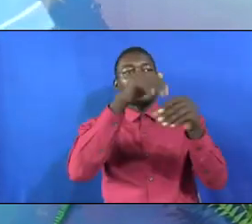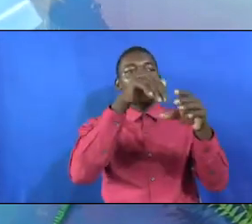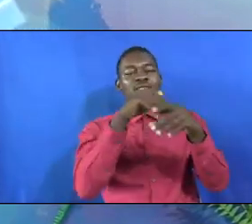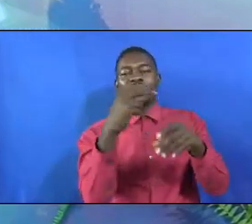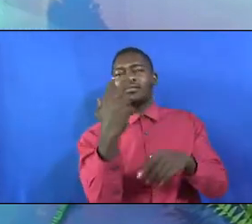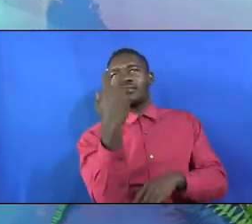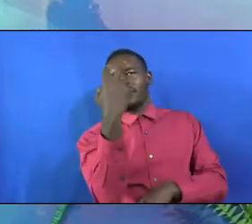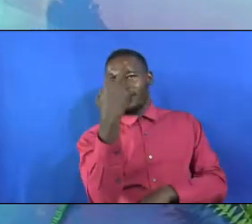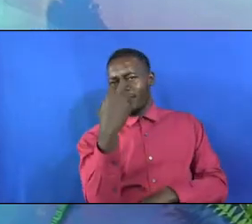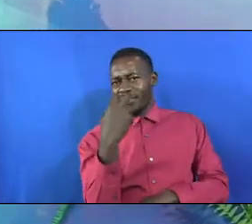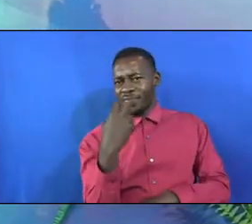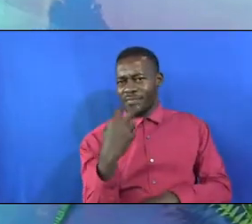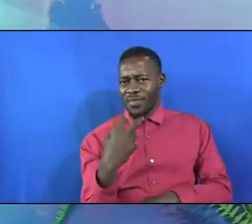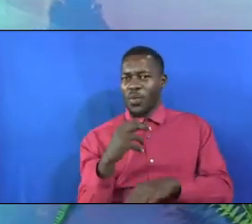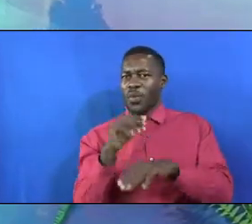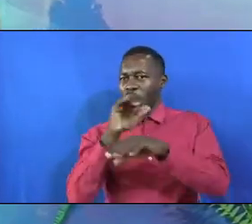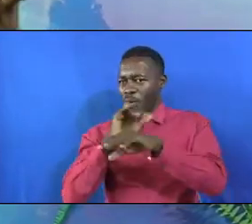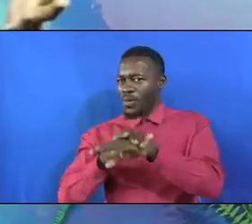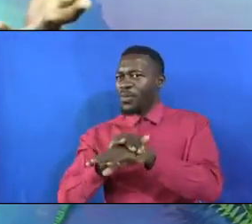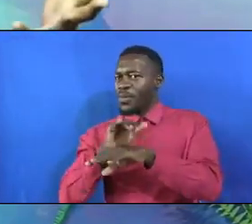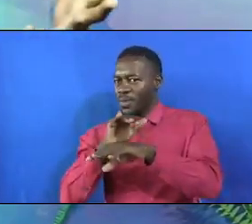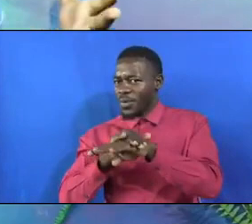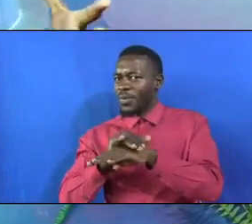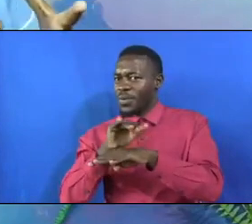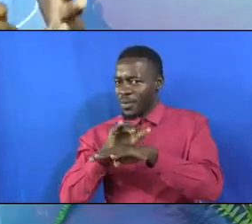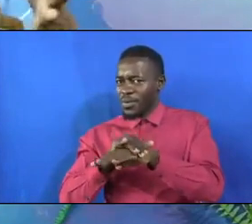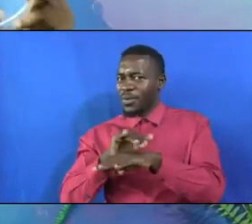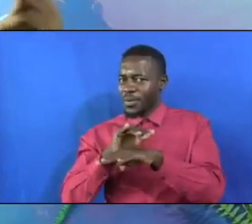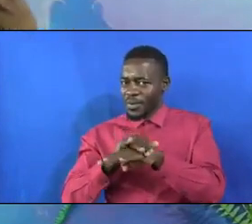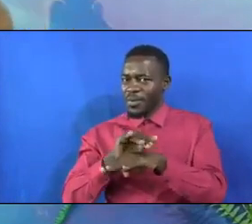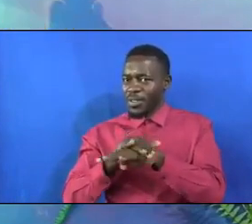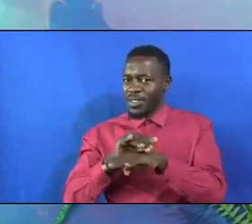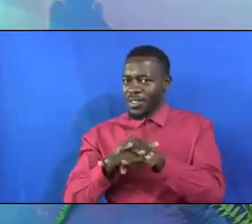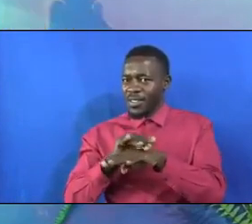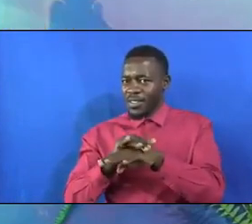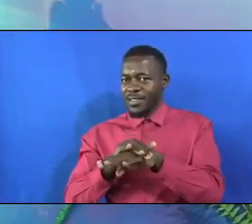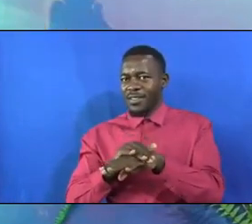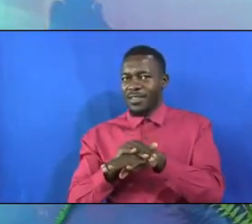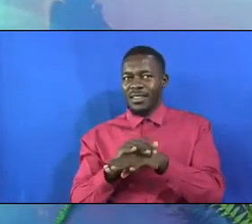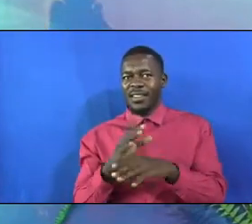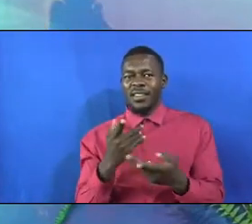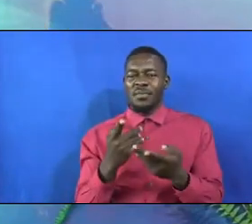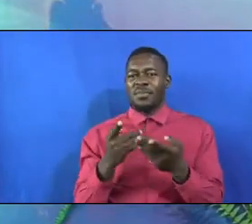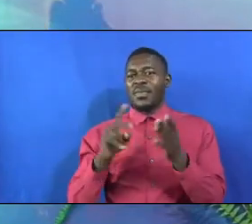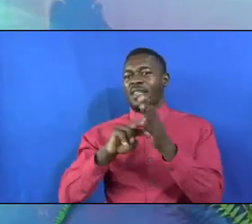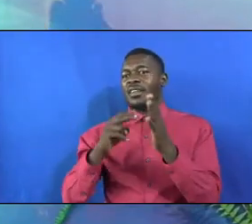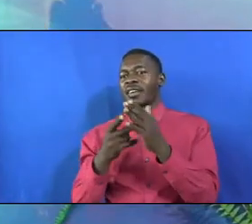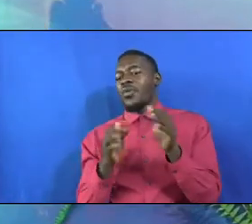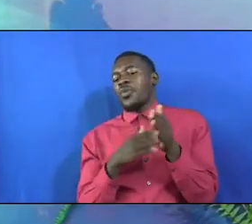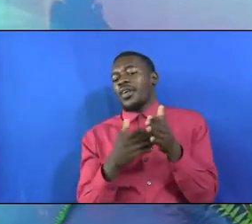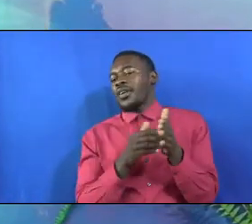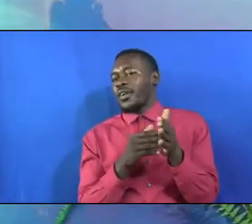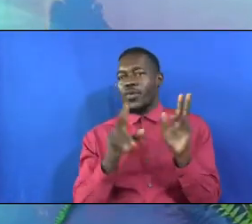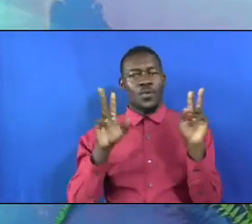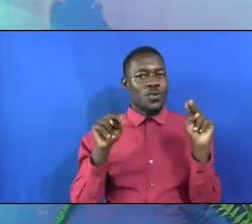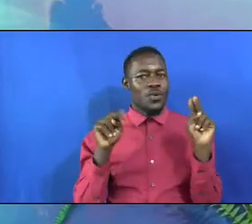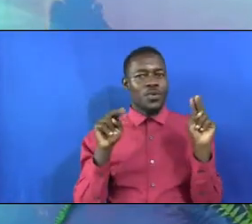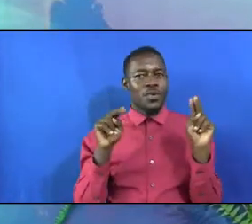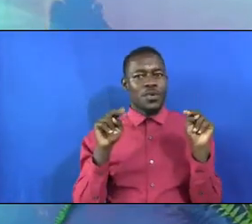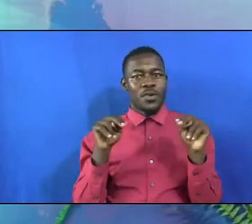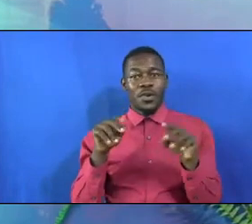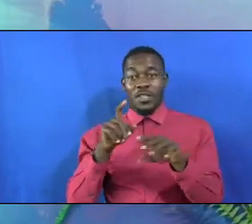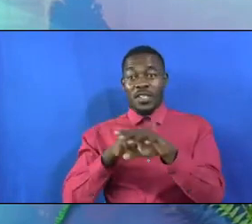achievements, or noble qualities. So it's not just a coward, but is a courageous